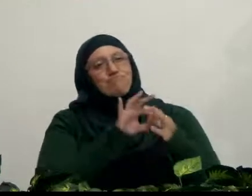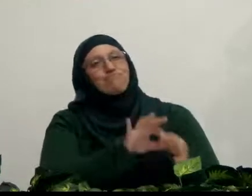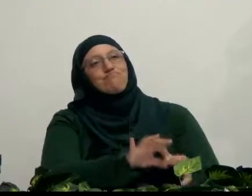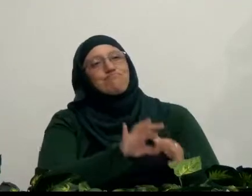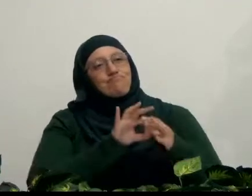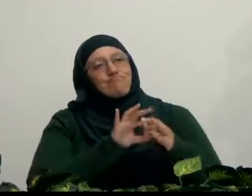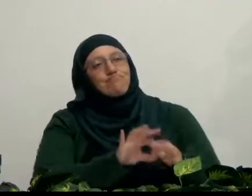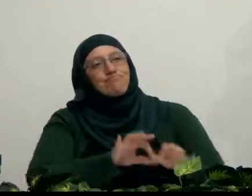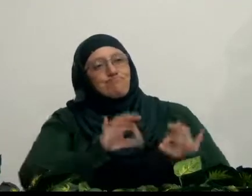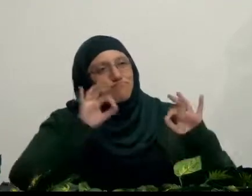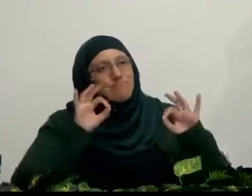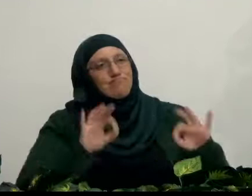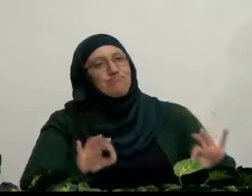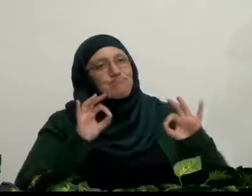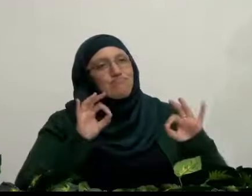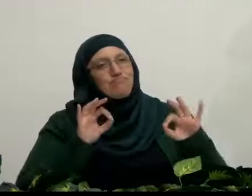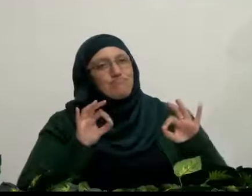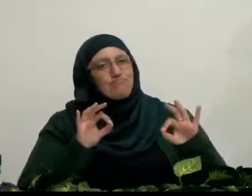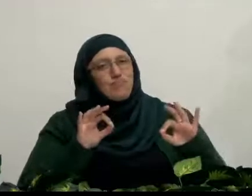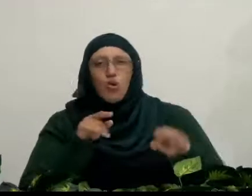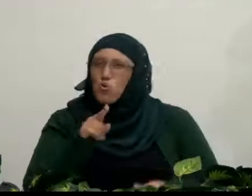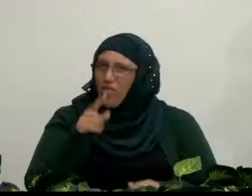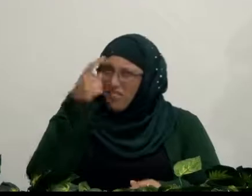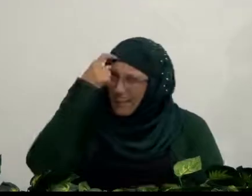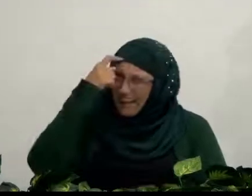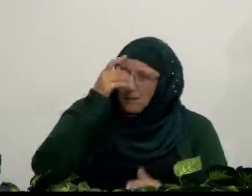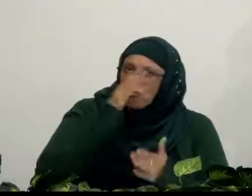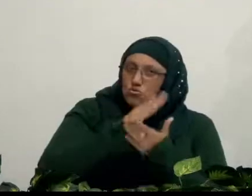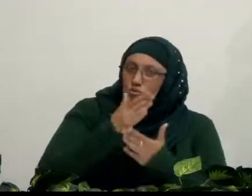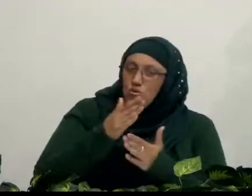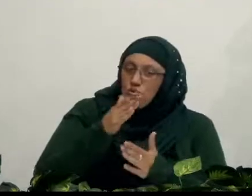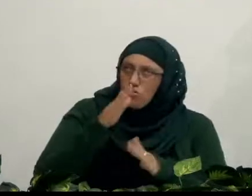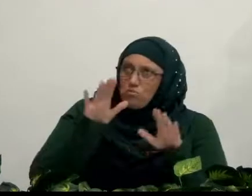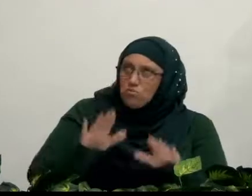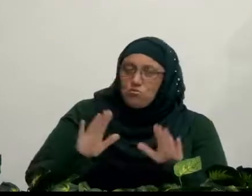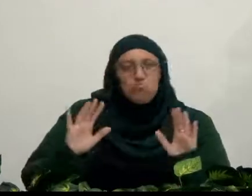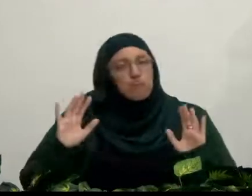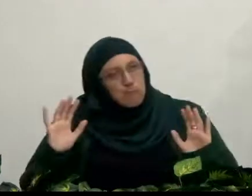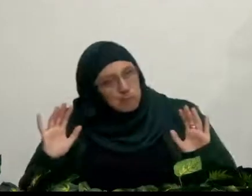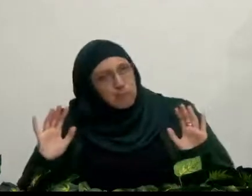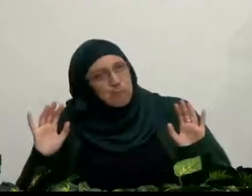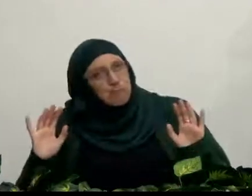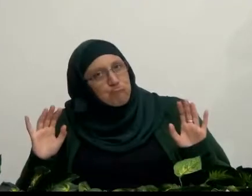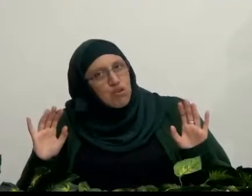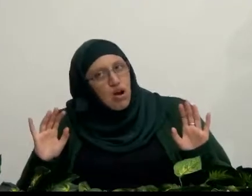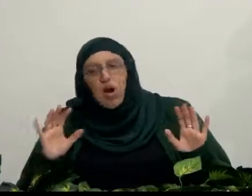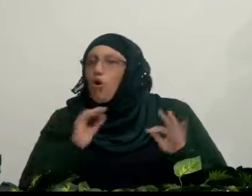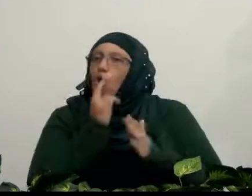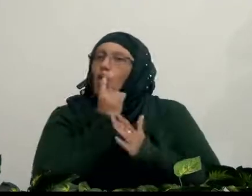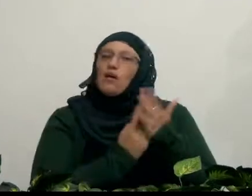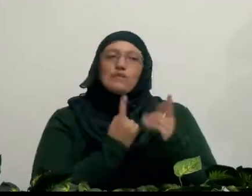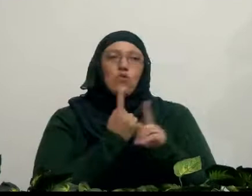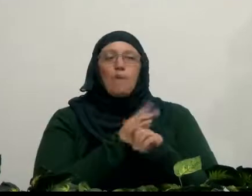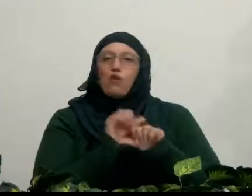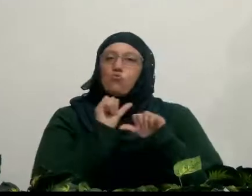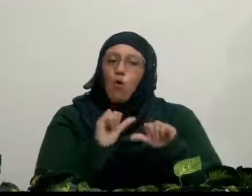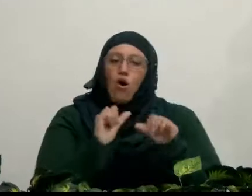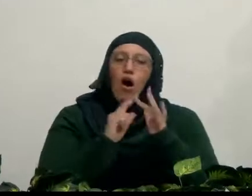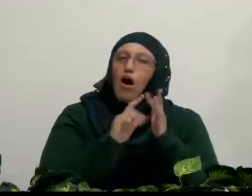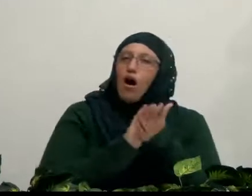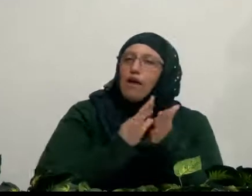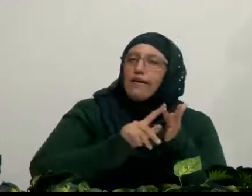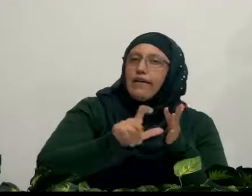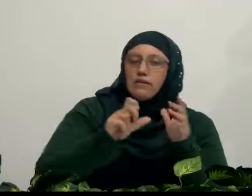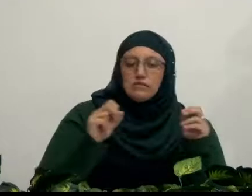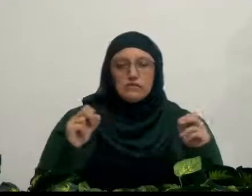brothers and sisters, no matter where in the world they live. I'm not just talking about Elwood community, IHIC community,